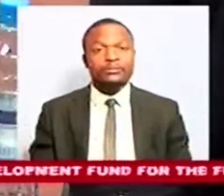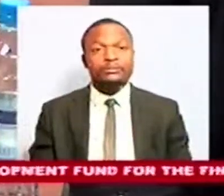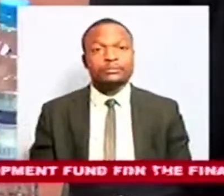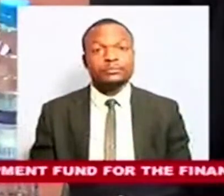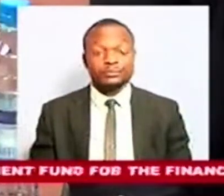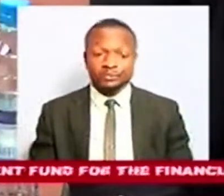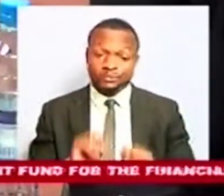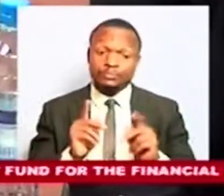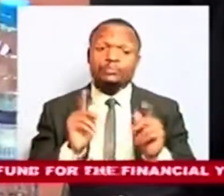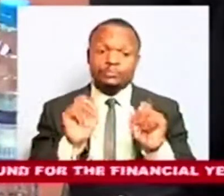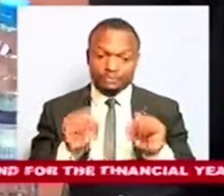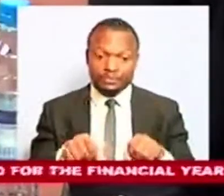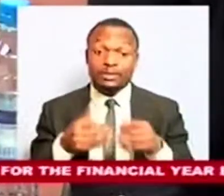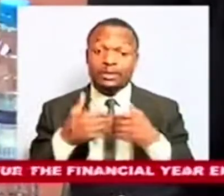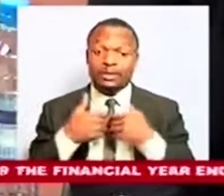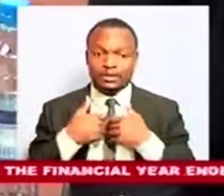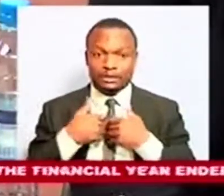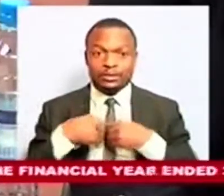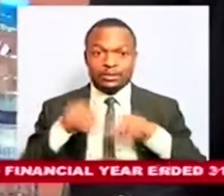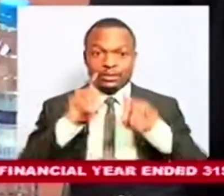Okay, we can have the certificate.